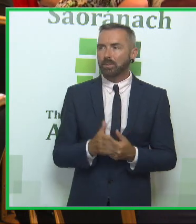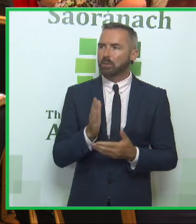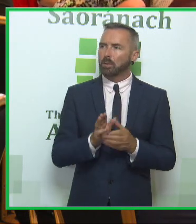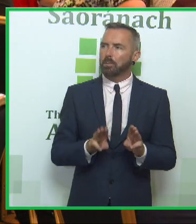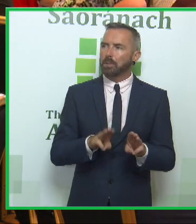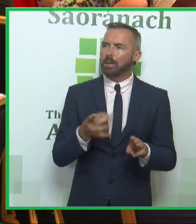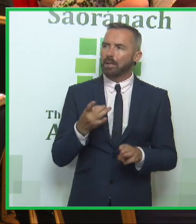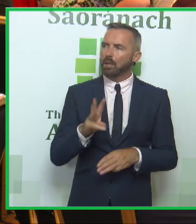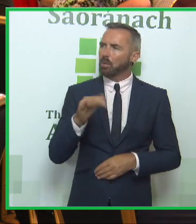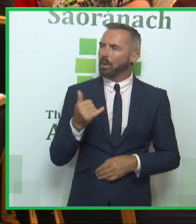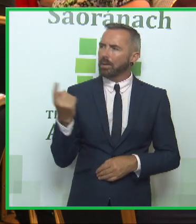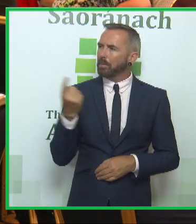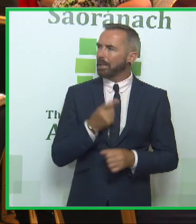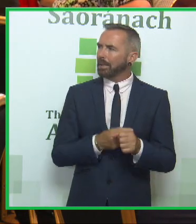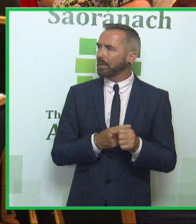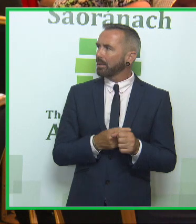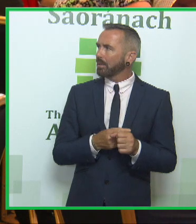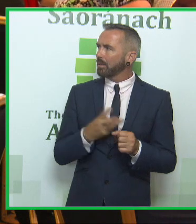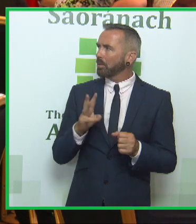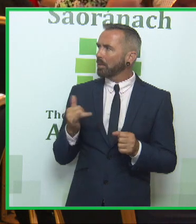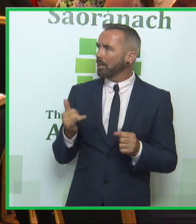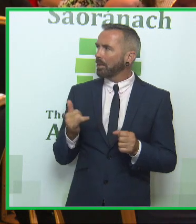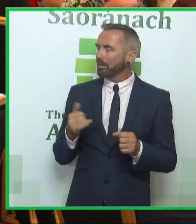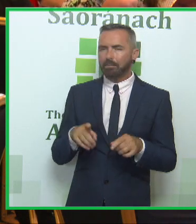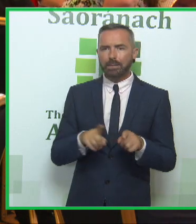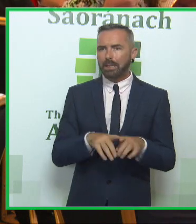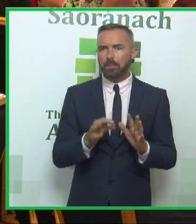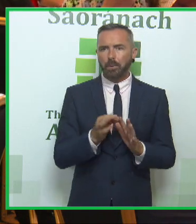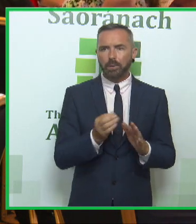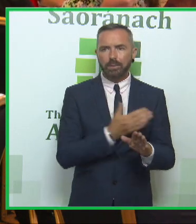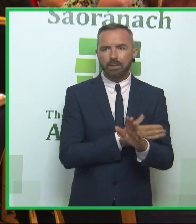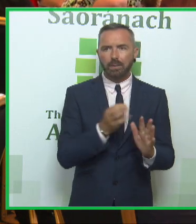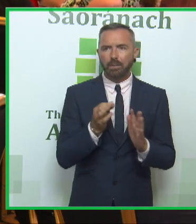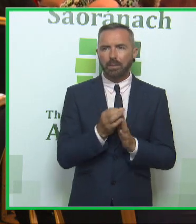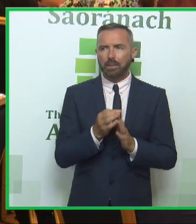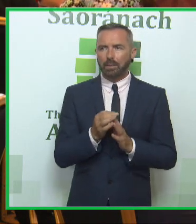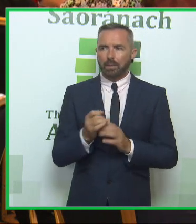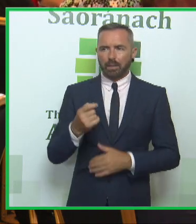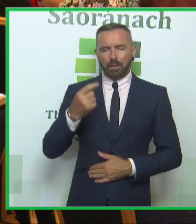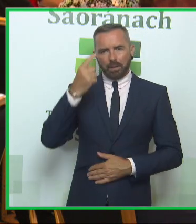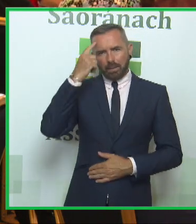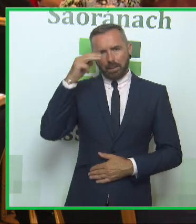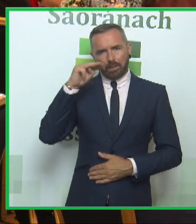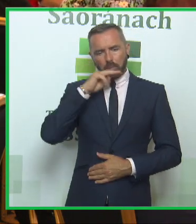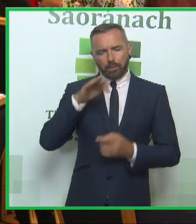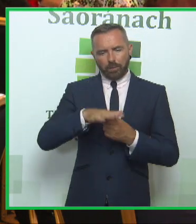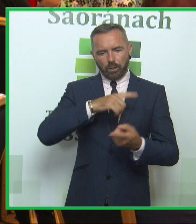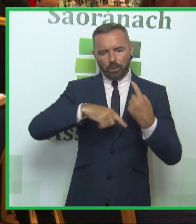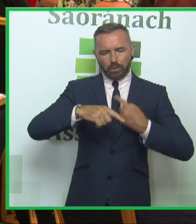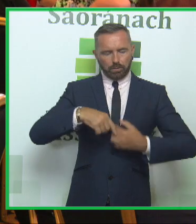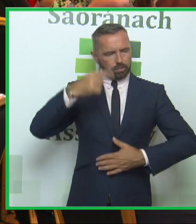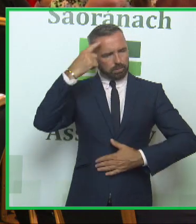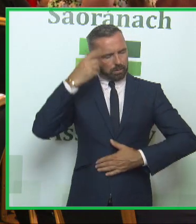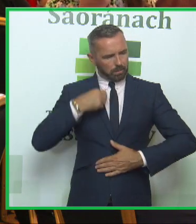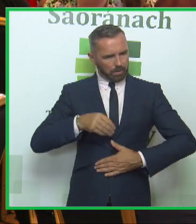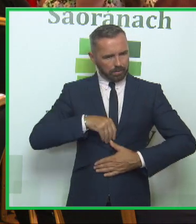question yesterday: why are we back to, nearly where we were starting from? And I think that's a really important thing for us to internalise, because